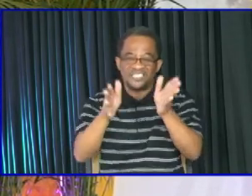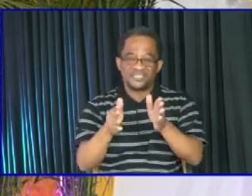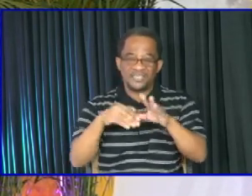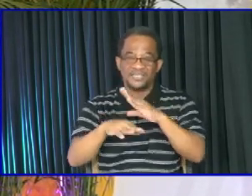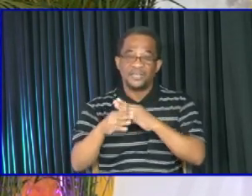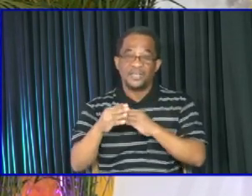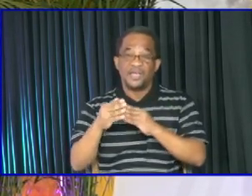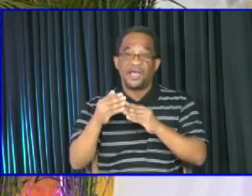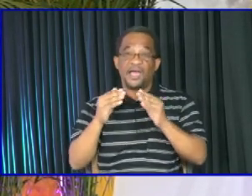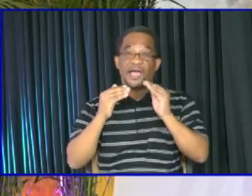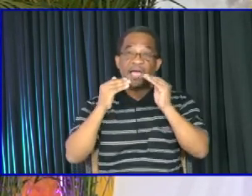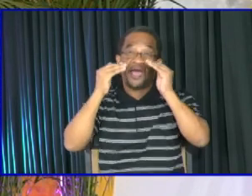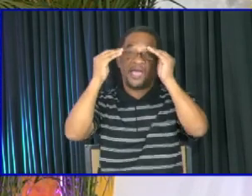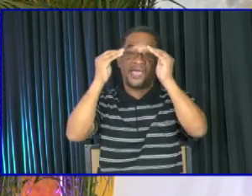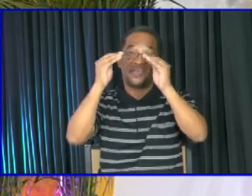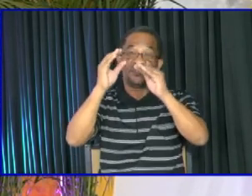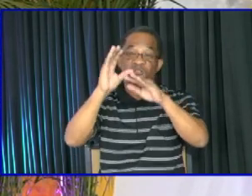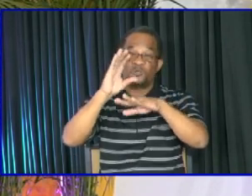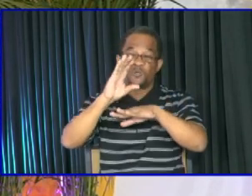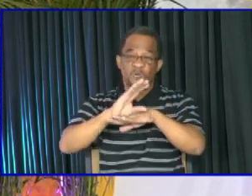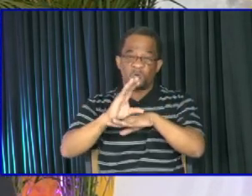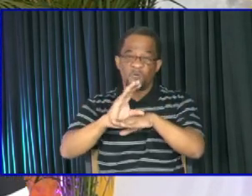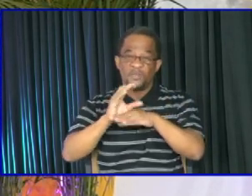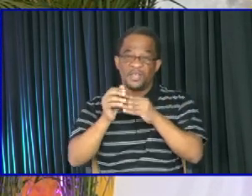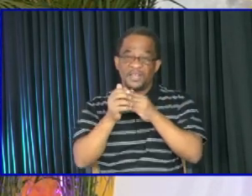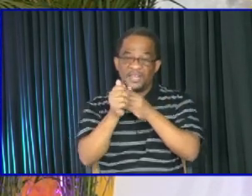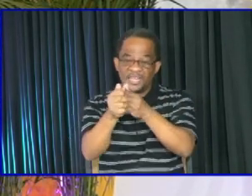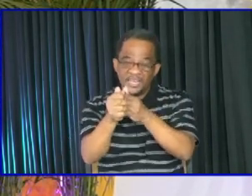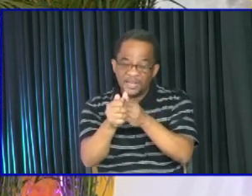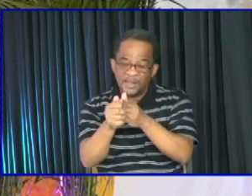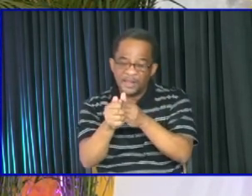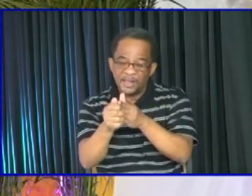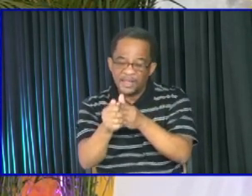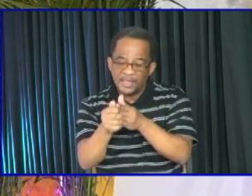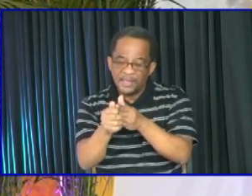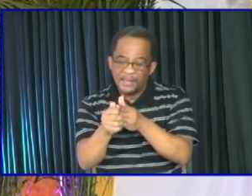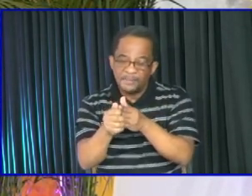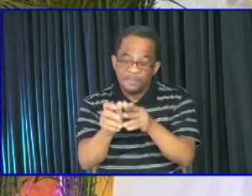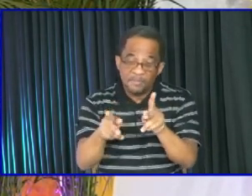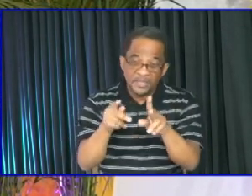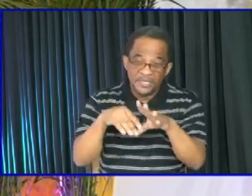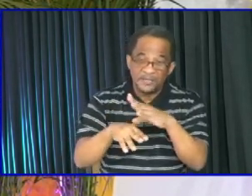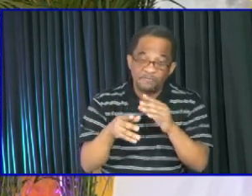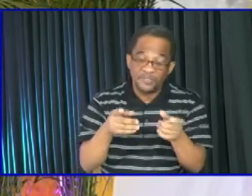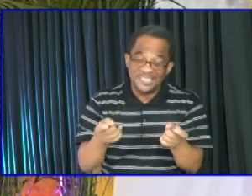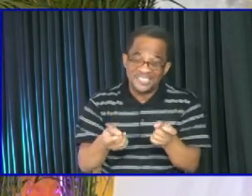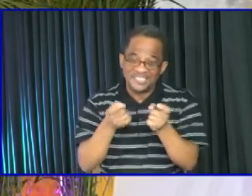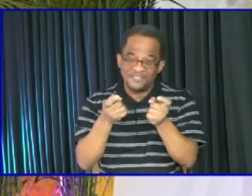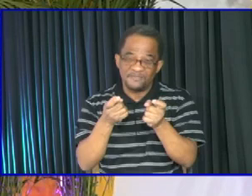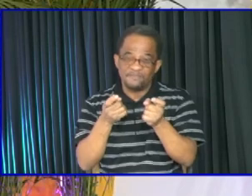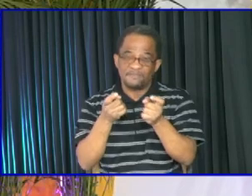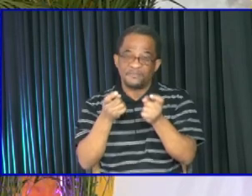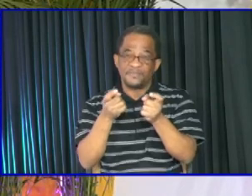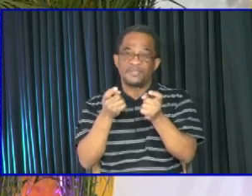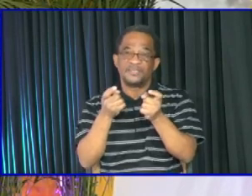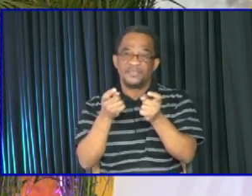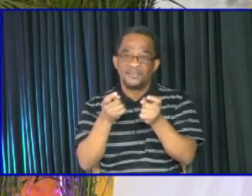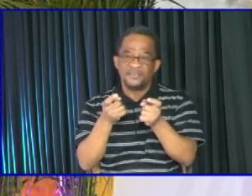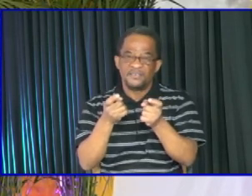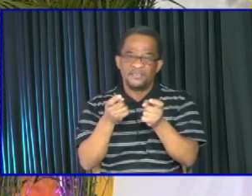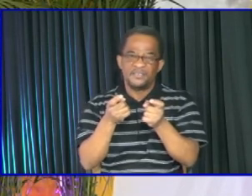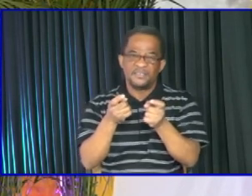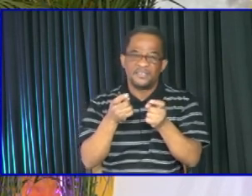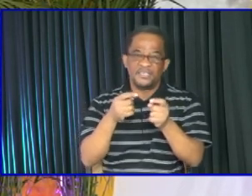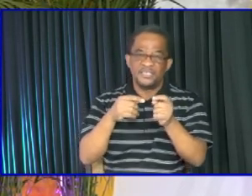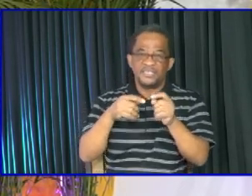who are leading people into sin? Could it be that we have church leaders in